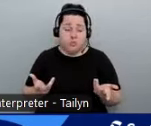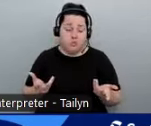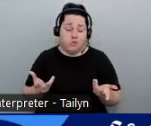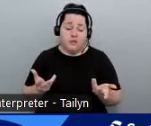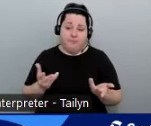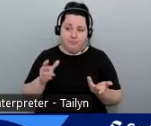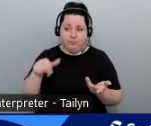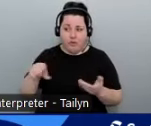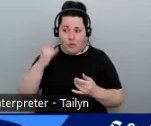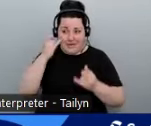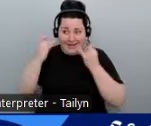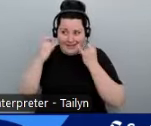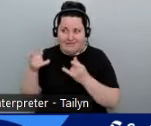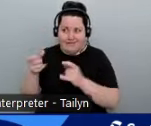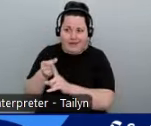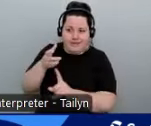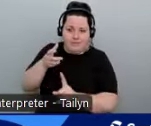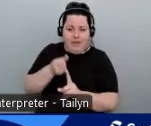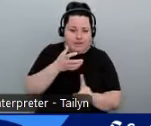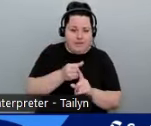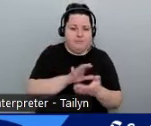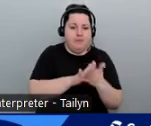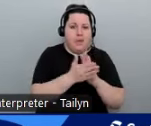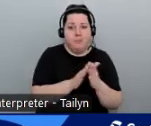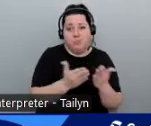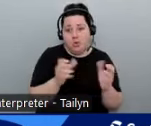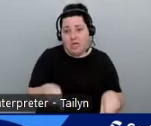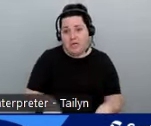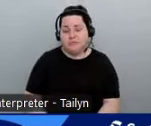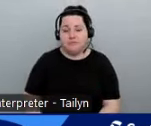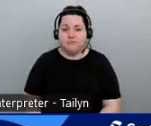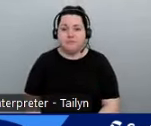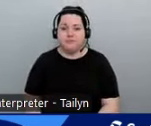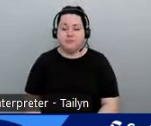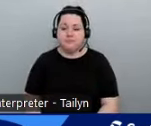take those ideas, expand upon them, and maybe turn them into a book.